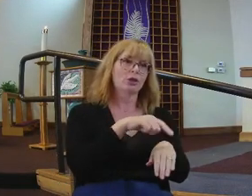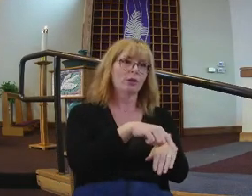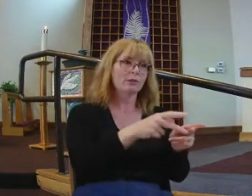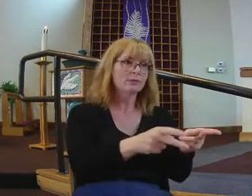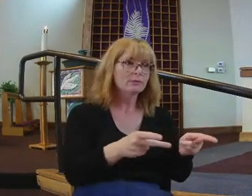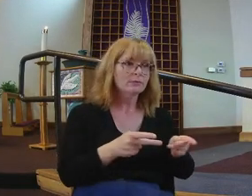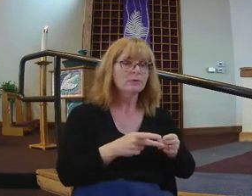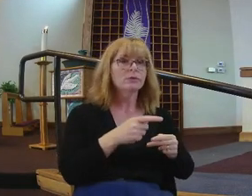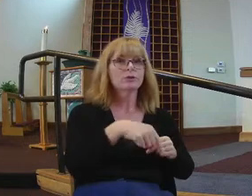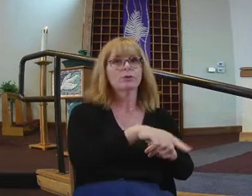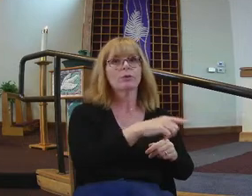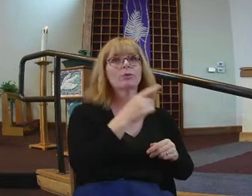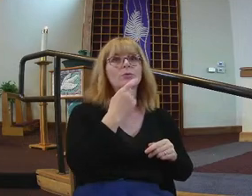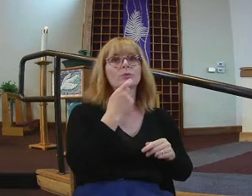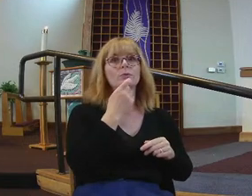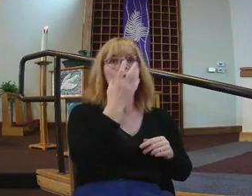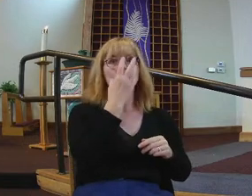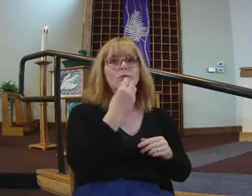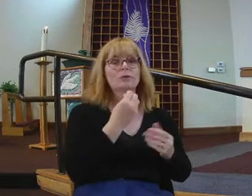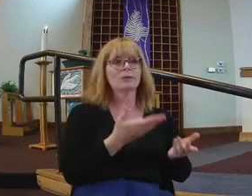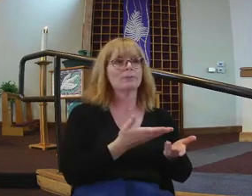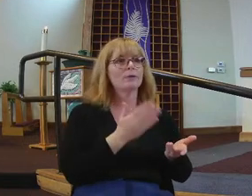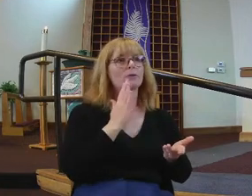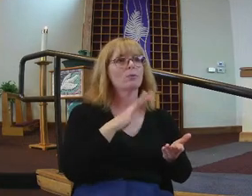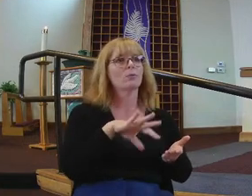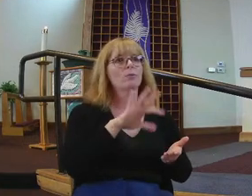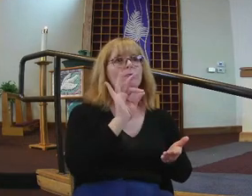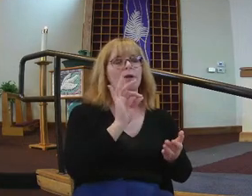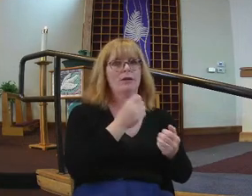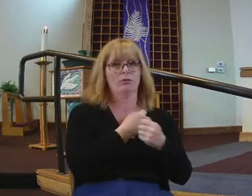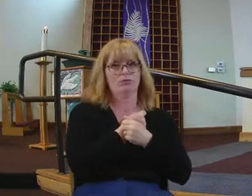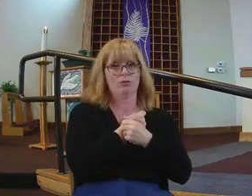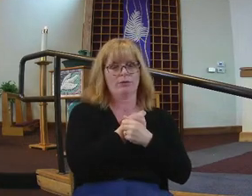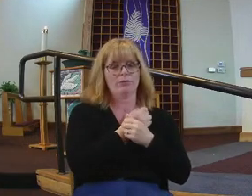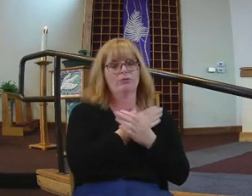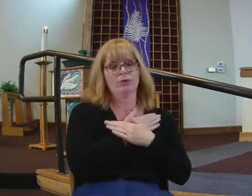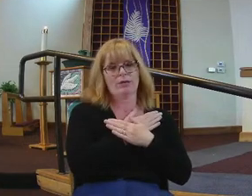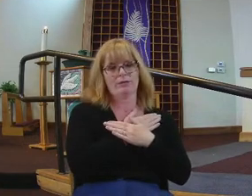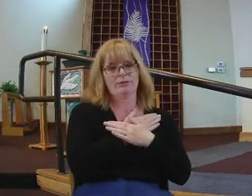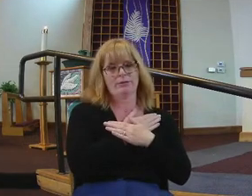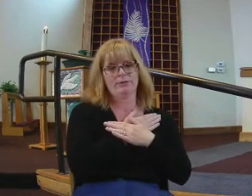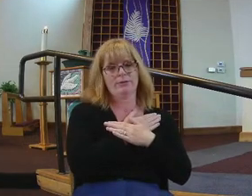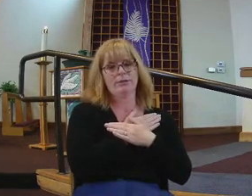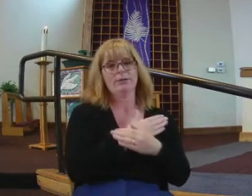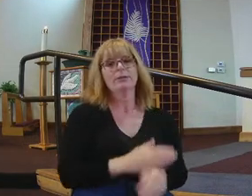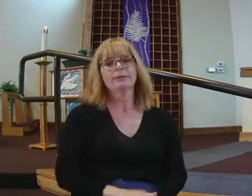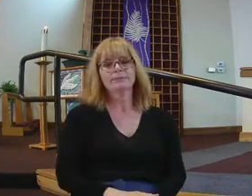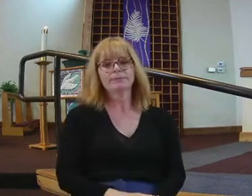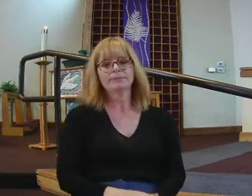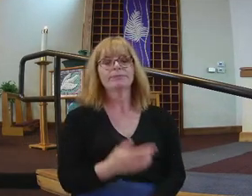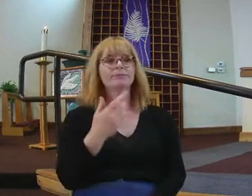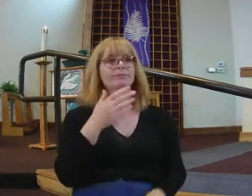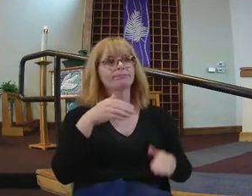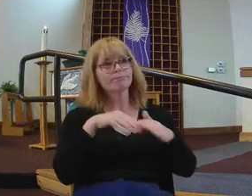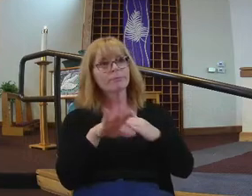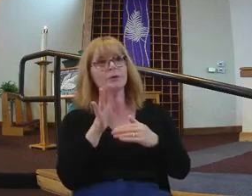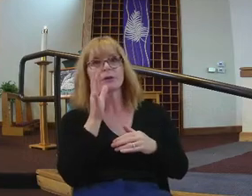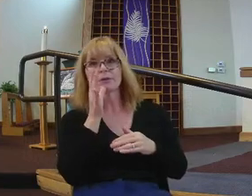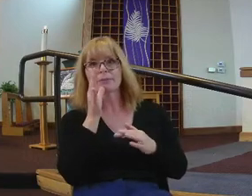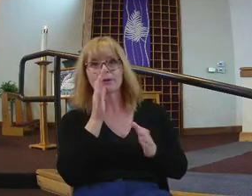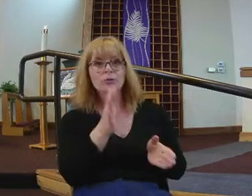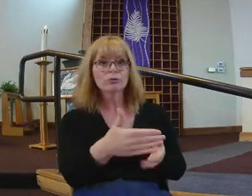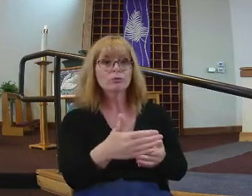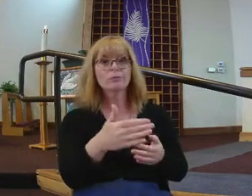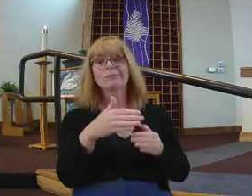here might find rest and renewal. Amen. We went to her mother's room. We went to